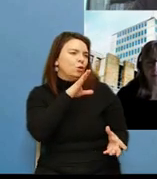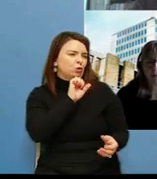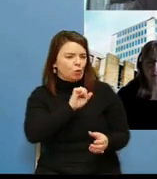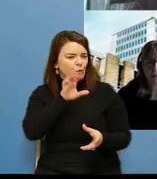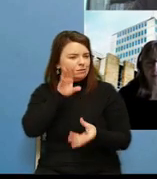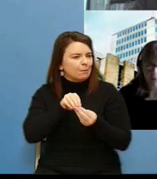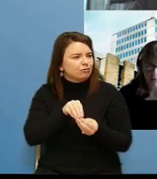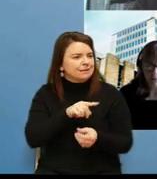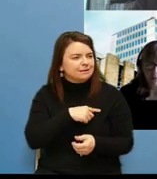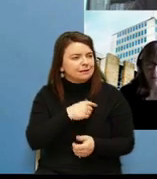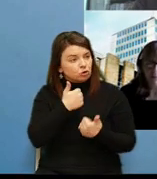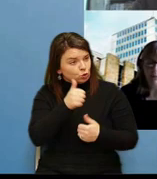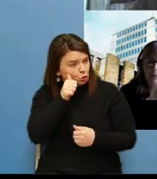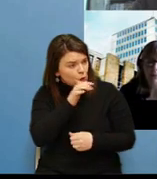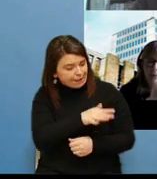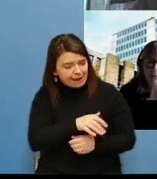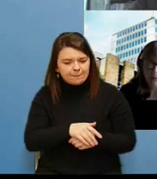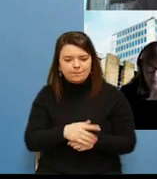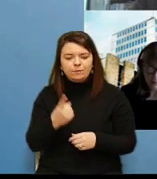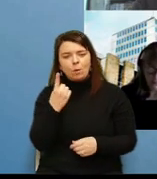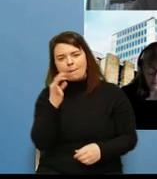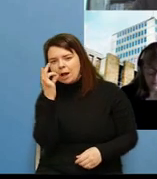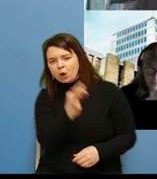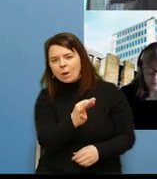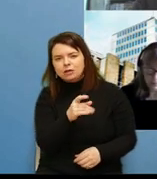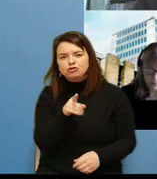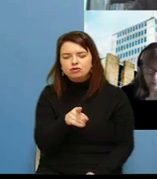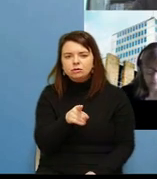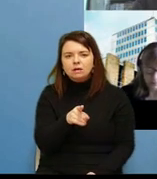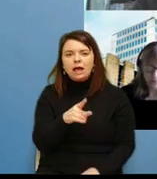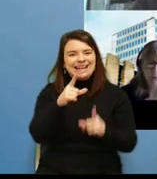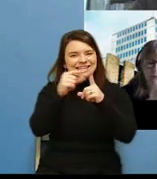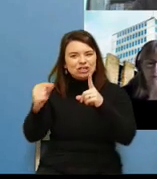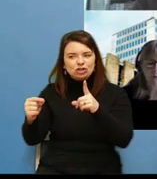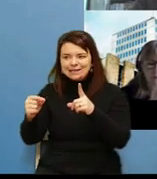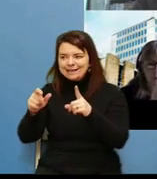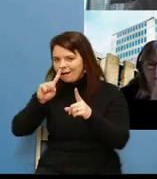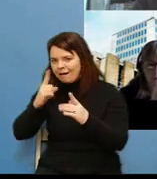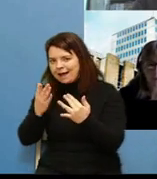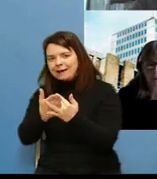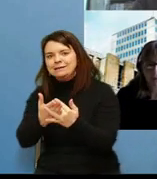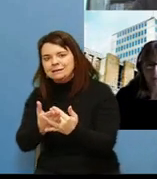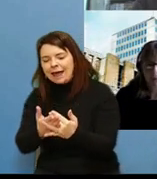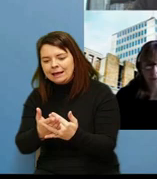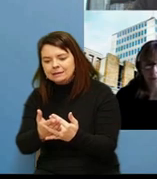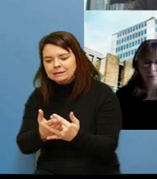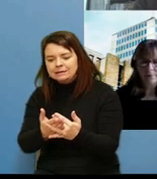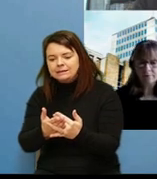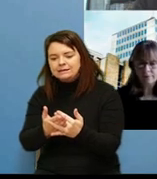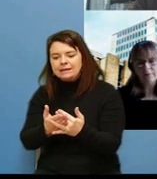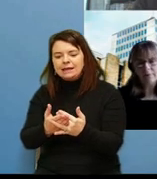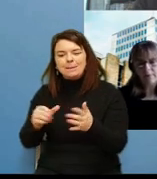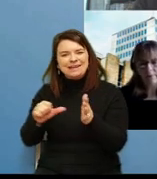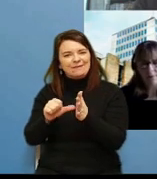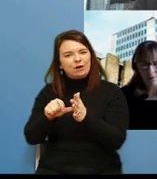Yeah, thank you, Paula. Thank you for the overview. And it's great to see that this is here. I mean, I think one of my questions will be about those that perhaps aren't digitally enabled,